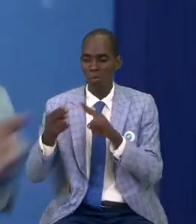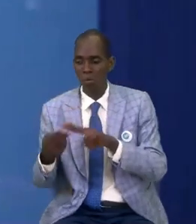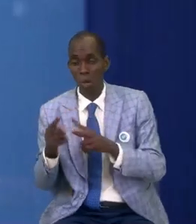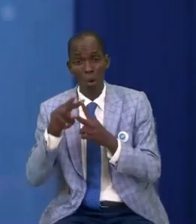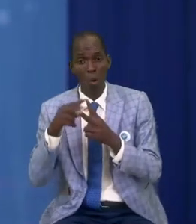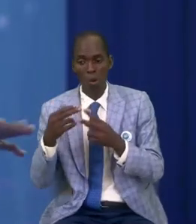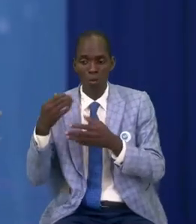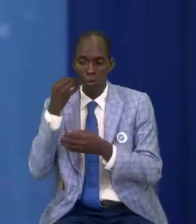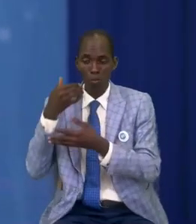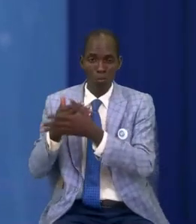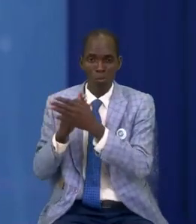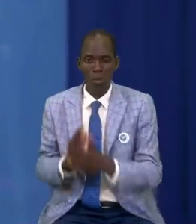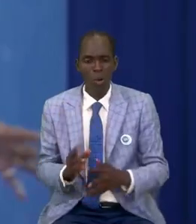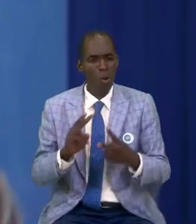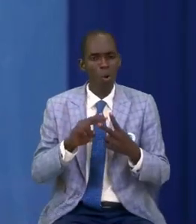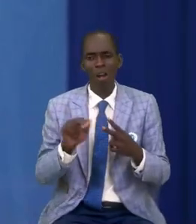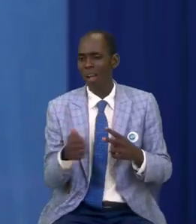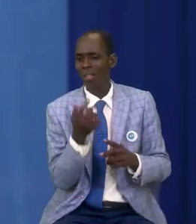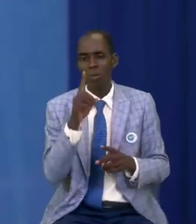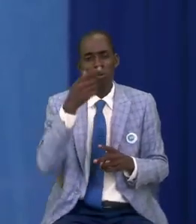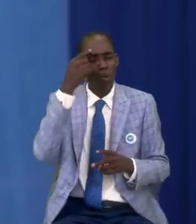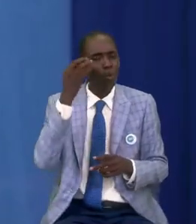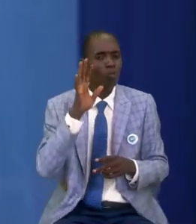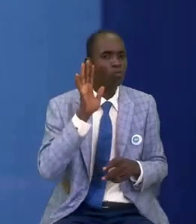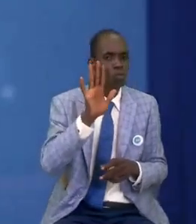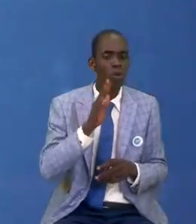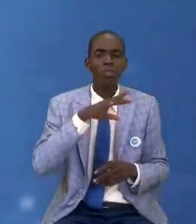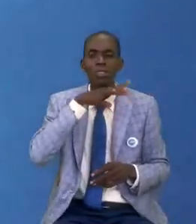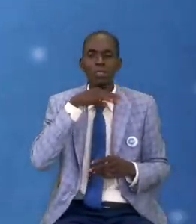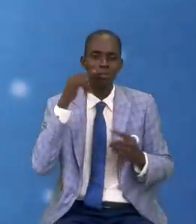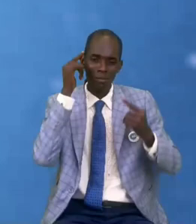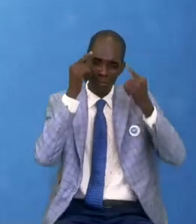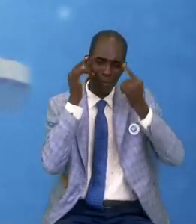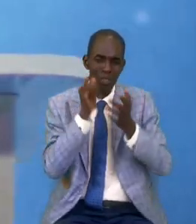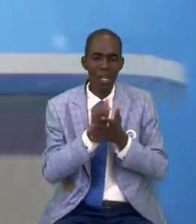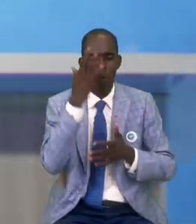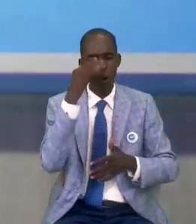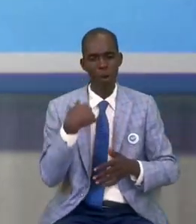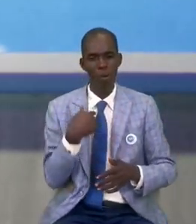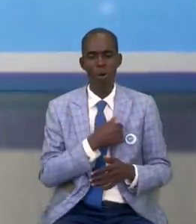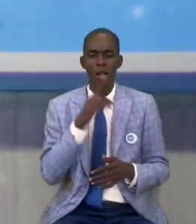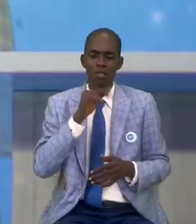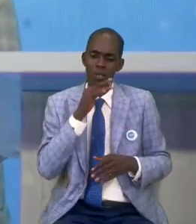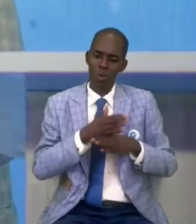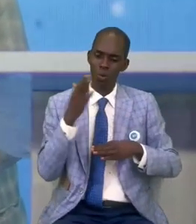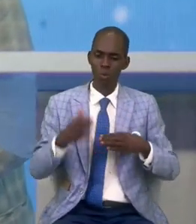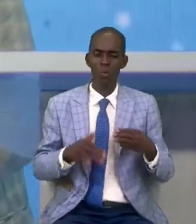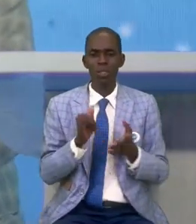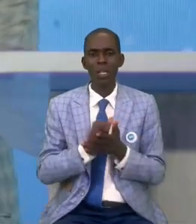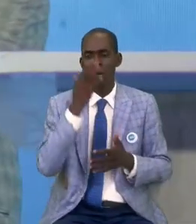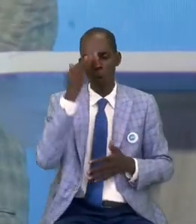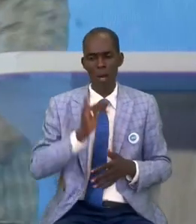we're undone. That's why our lives are upside down. Because of unclean